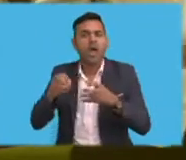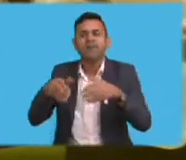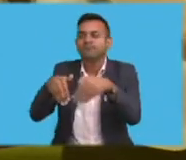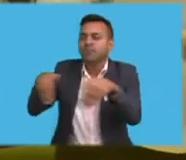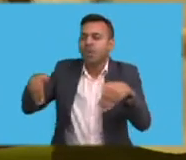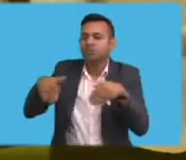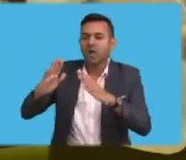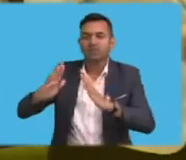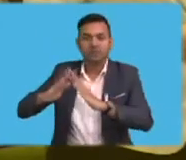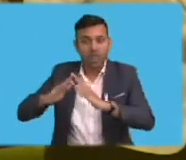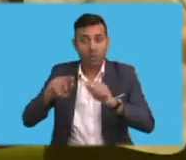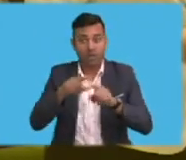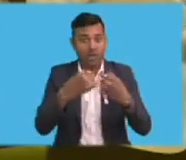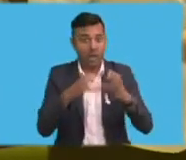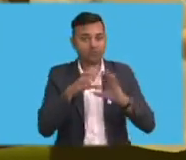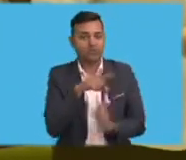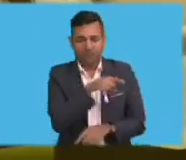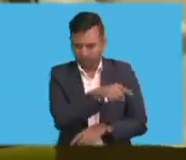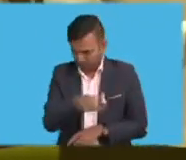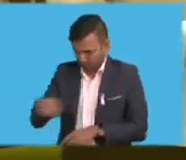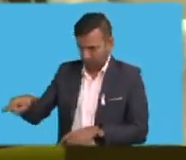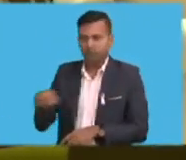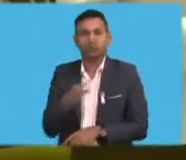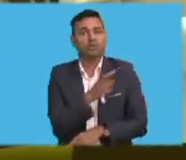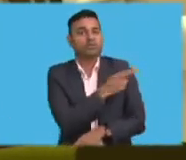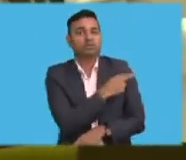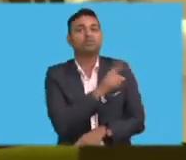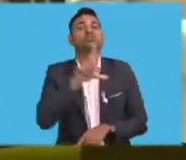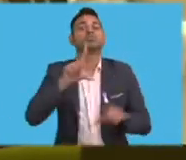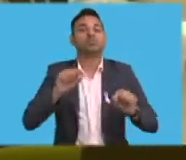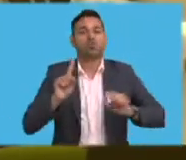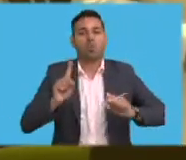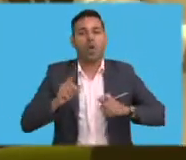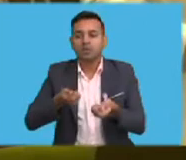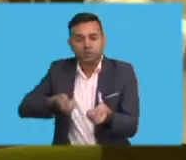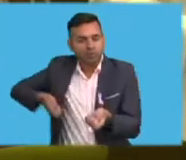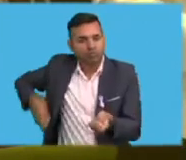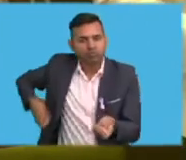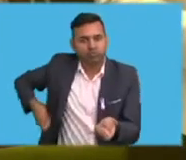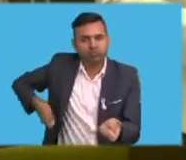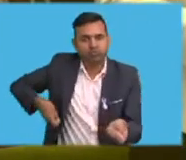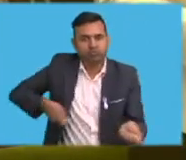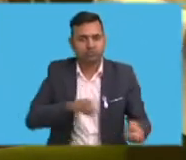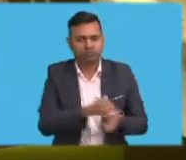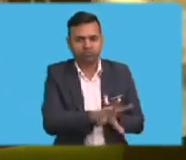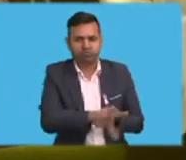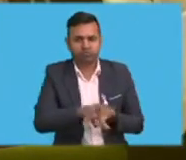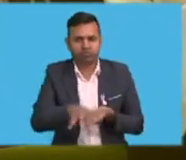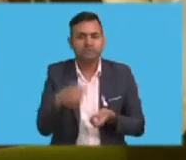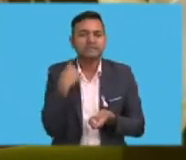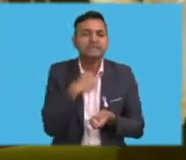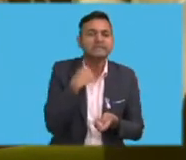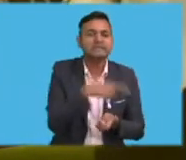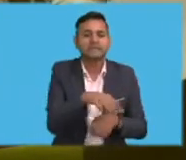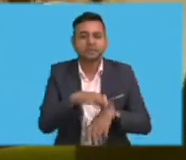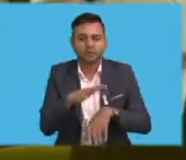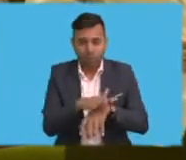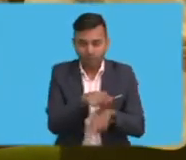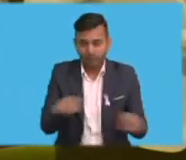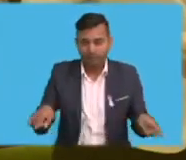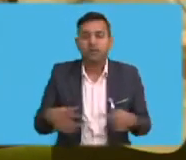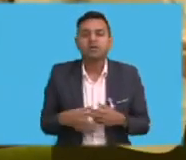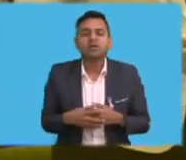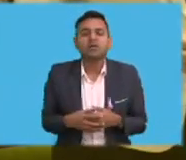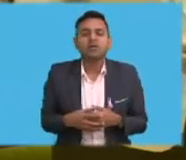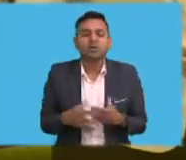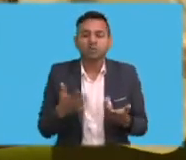councils, we have had spraying ongoing. Like I said, since last November, areas where we found that dengue-causing